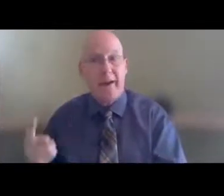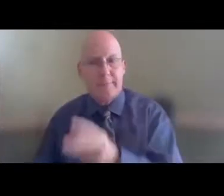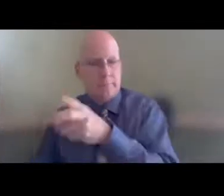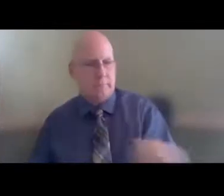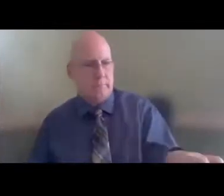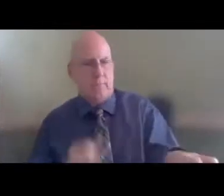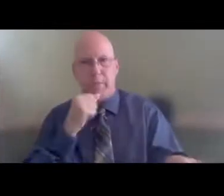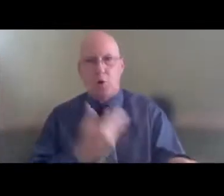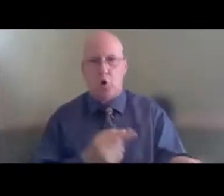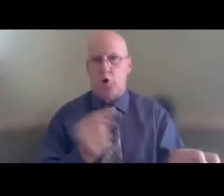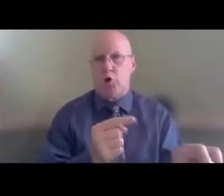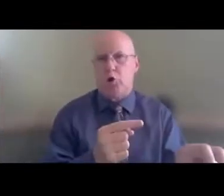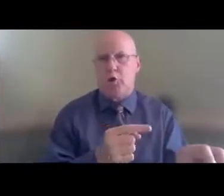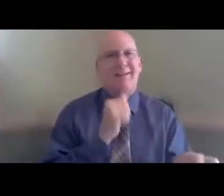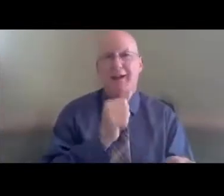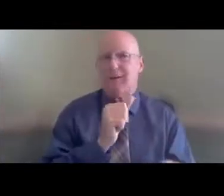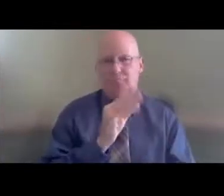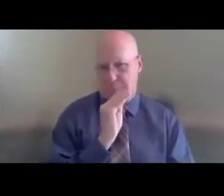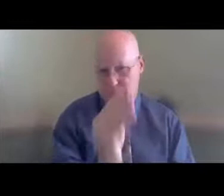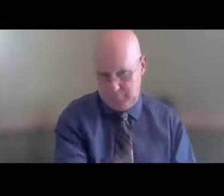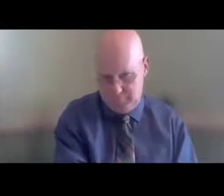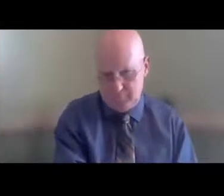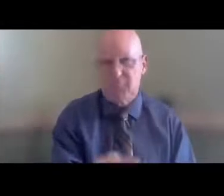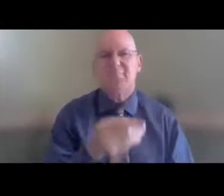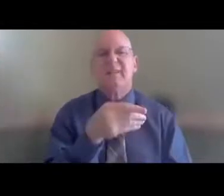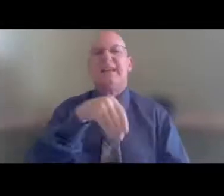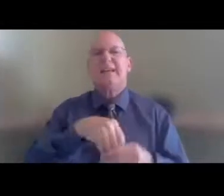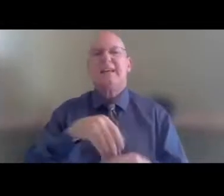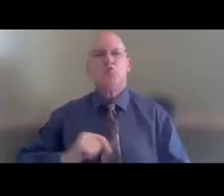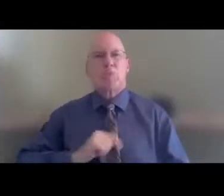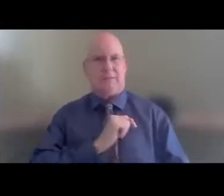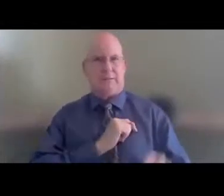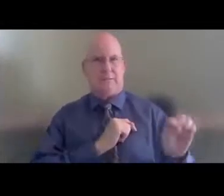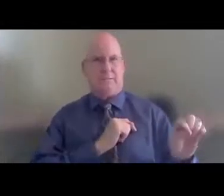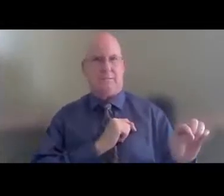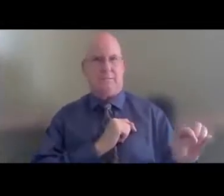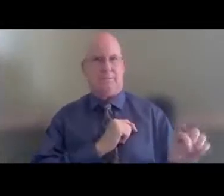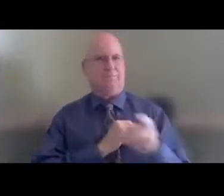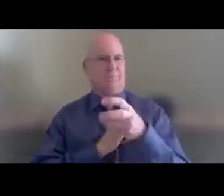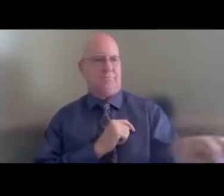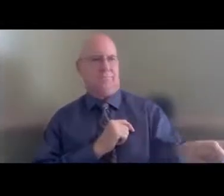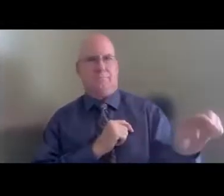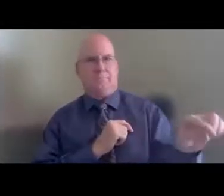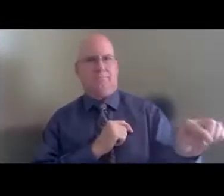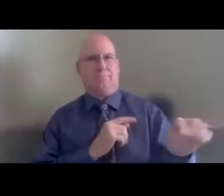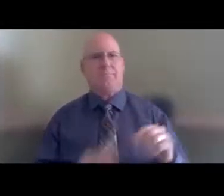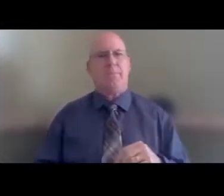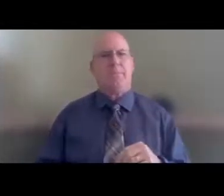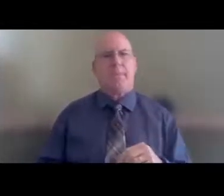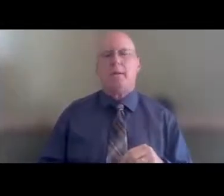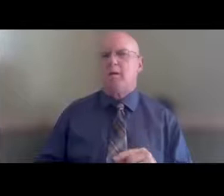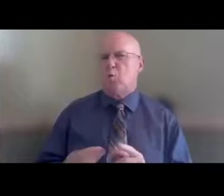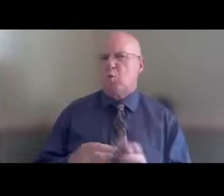my daughter, but not outright. It's going to stay in trust for her. And here's the language within the